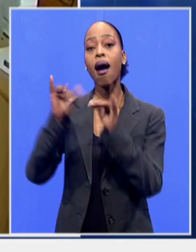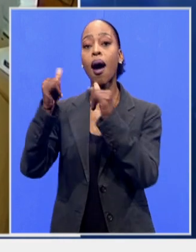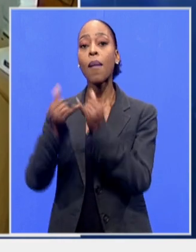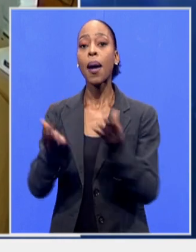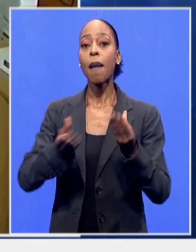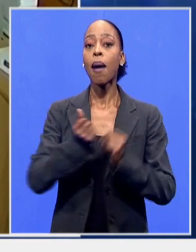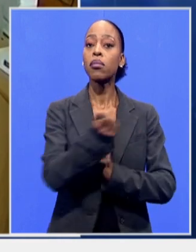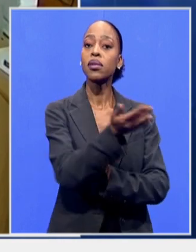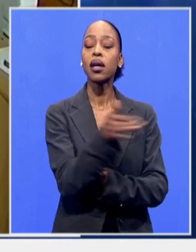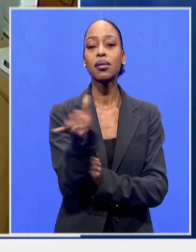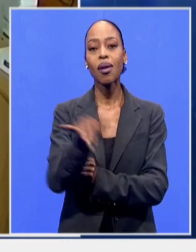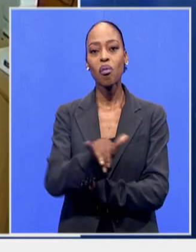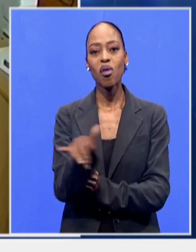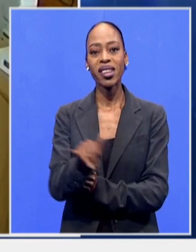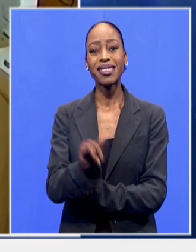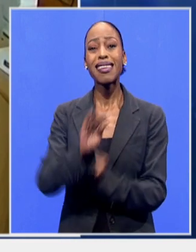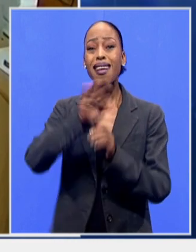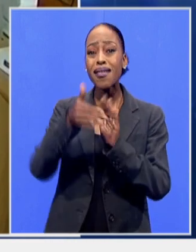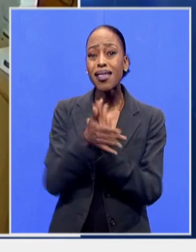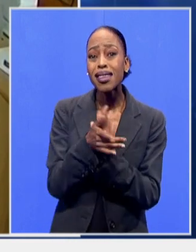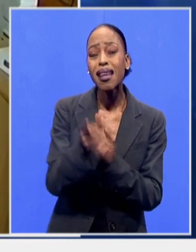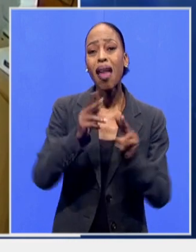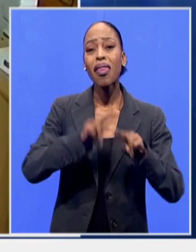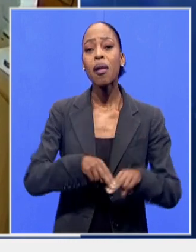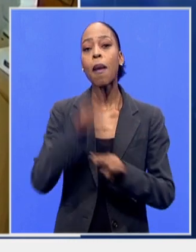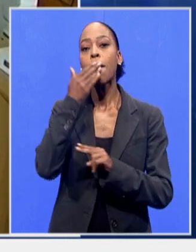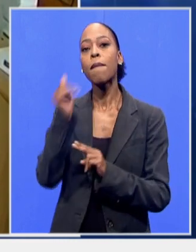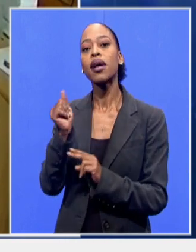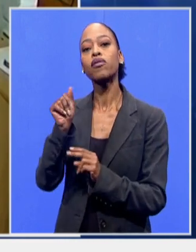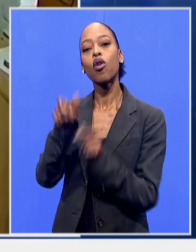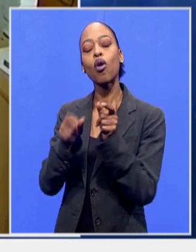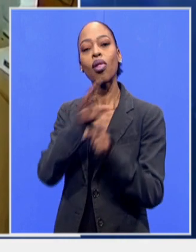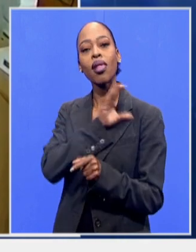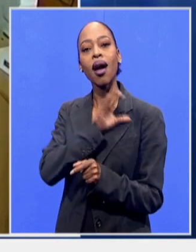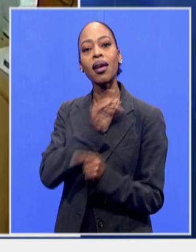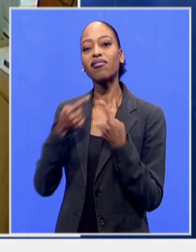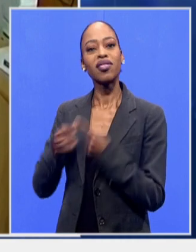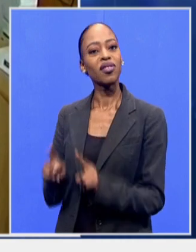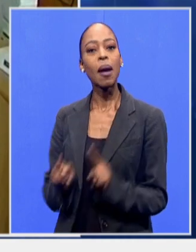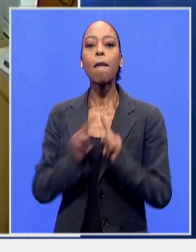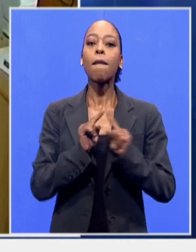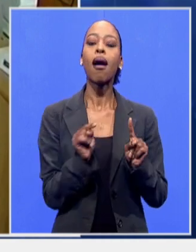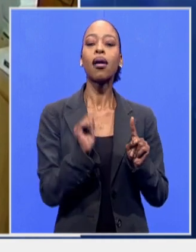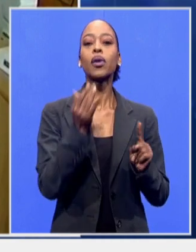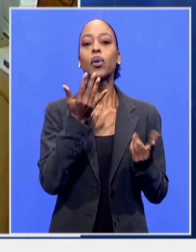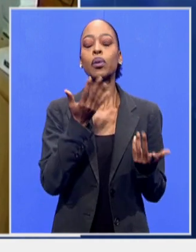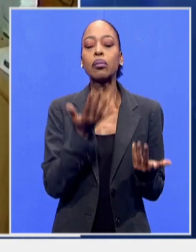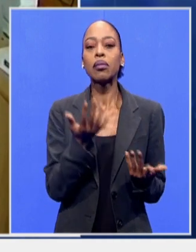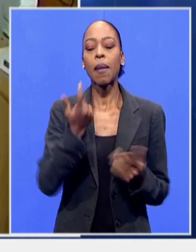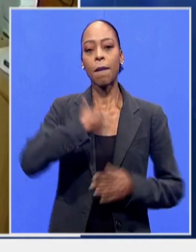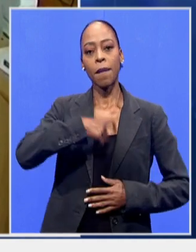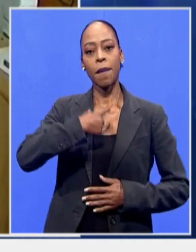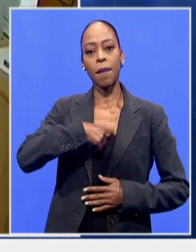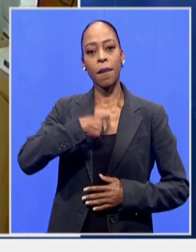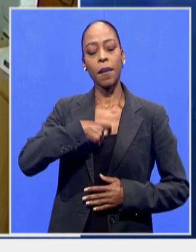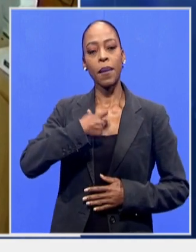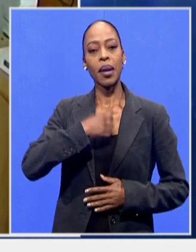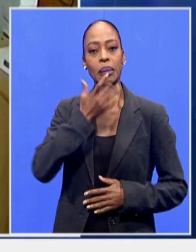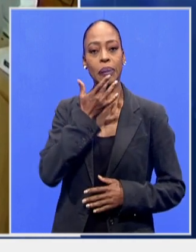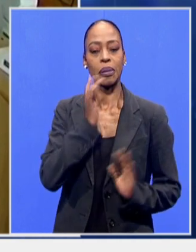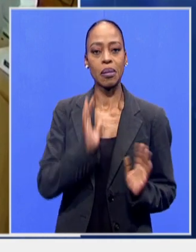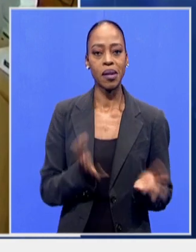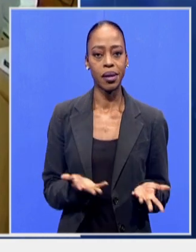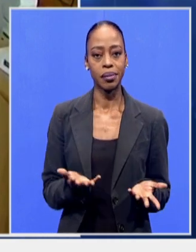deployment of resources. All of those are not based on what's best for patients, what's best for a region. We also have, which is a very important point in